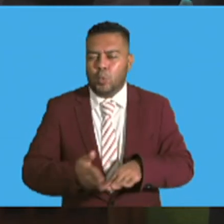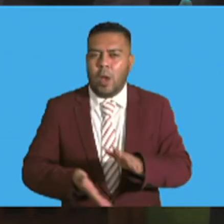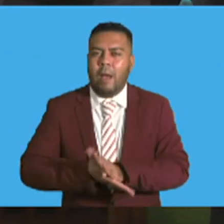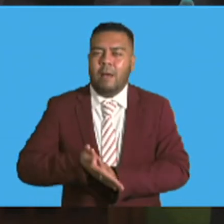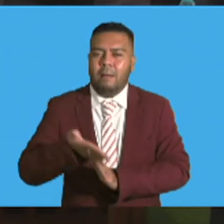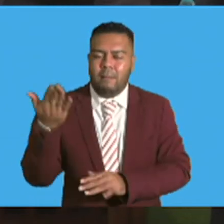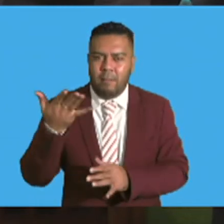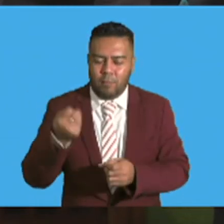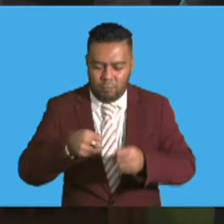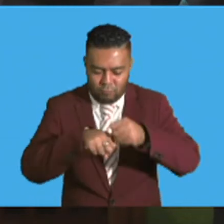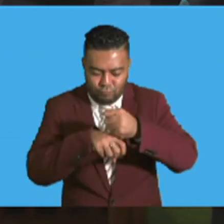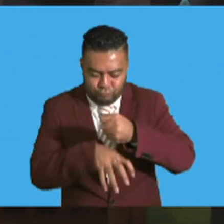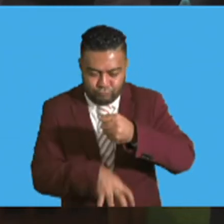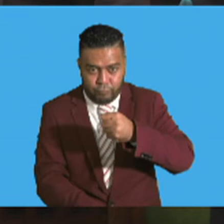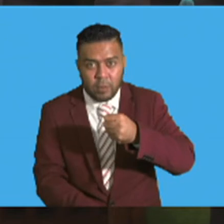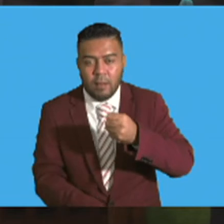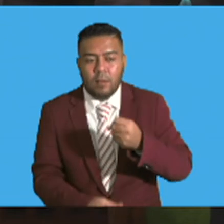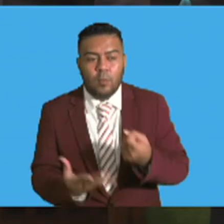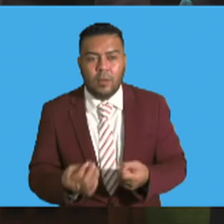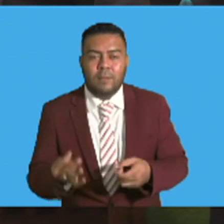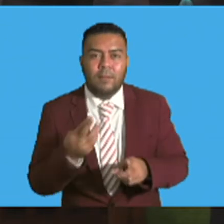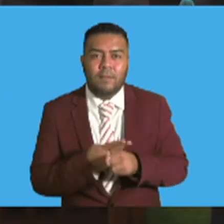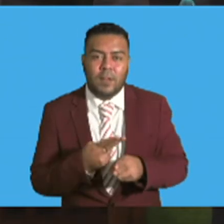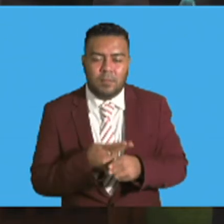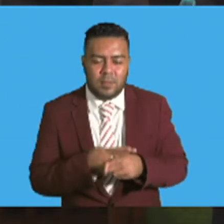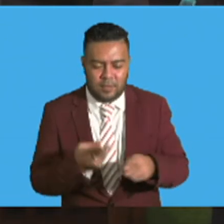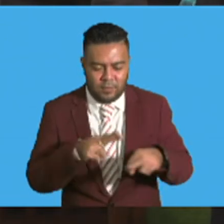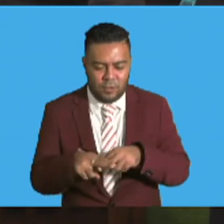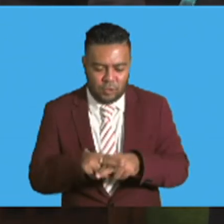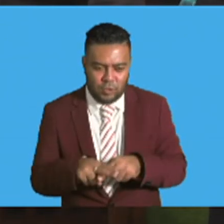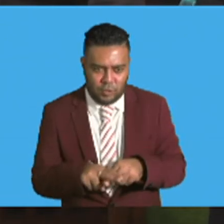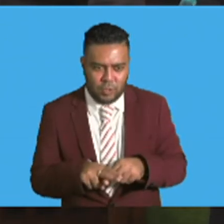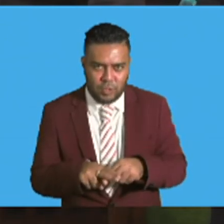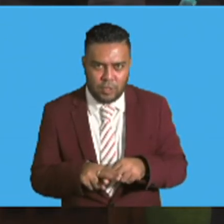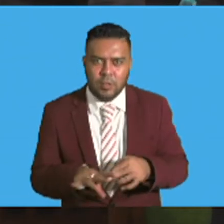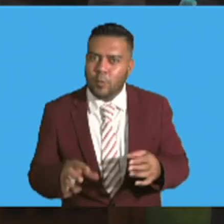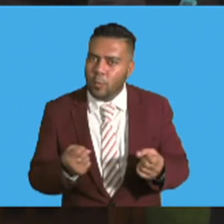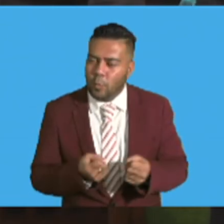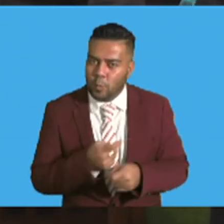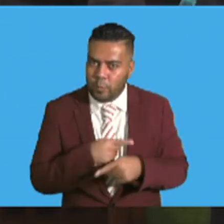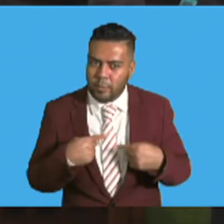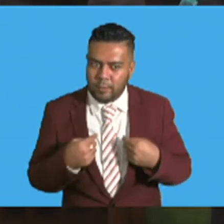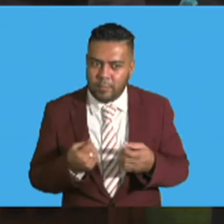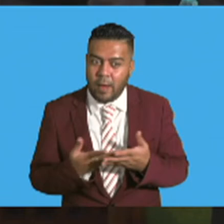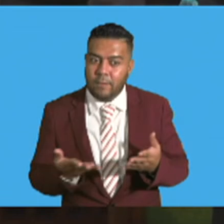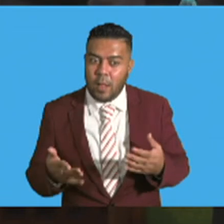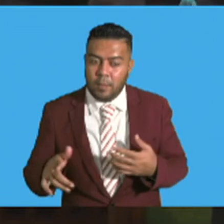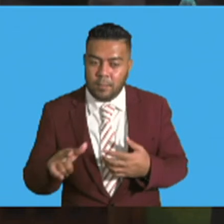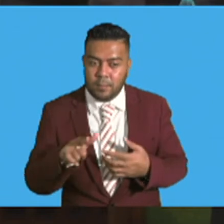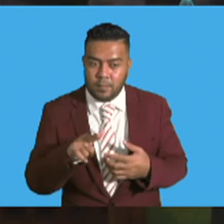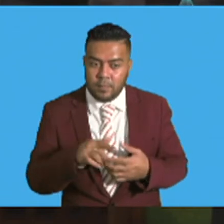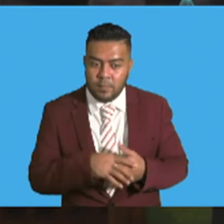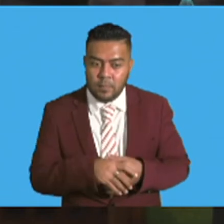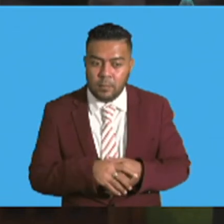which we are now multiplying amongst the farms, livestock farms in Fiji. The Speaker said at the same time, we have located, and